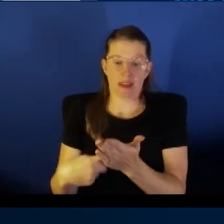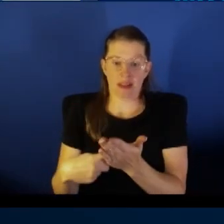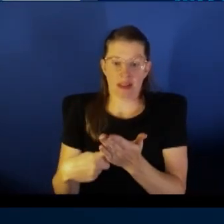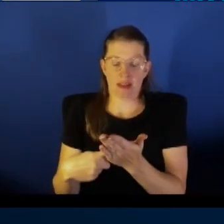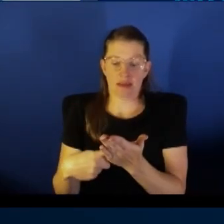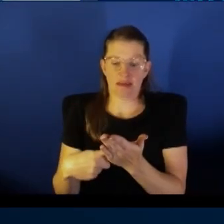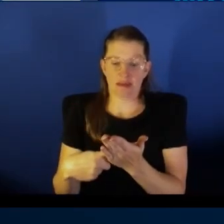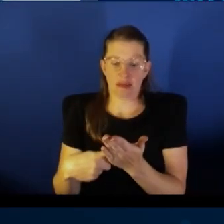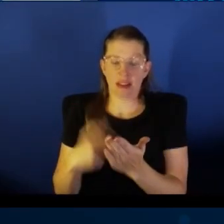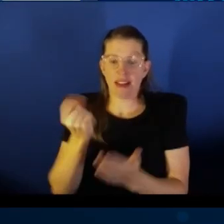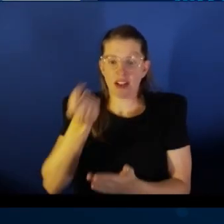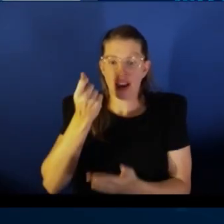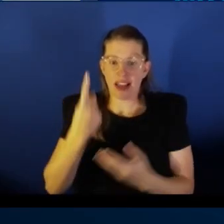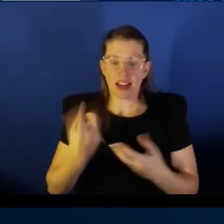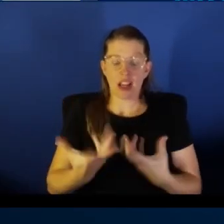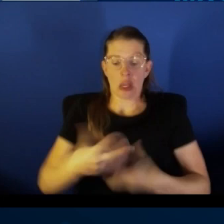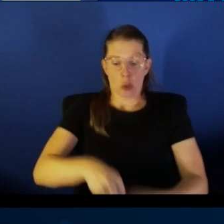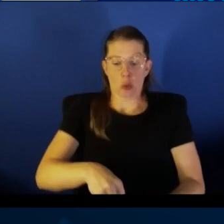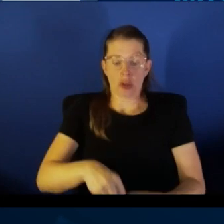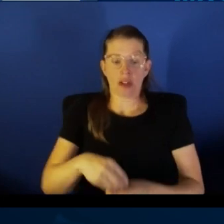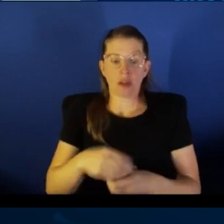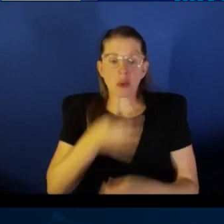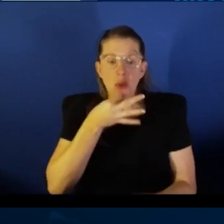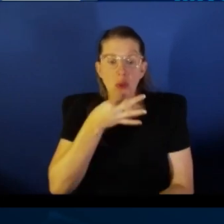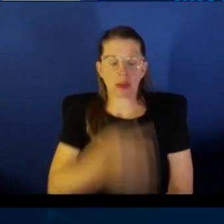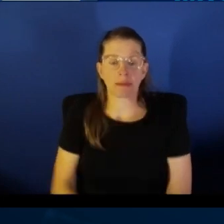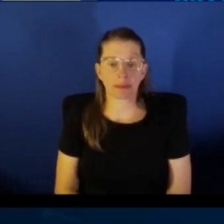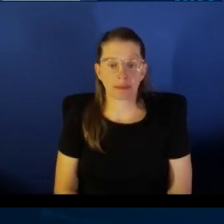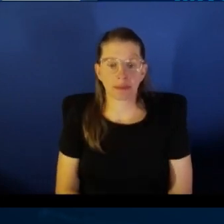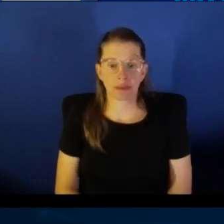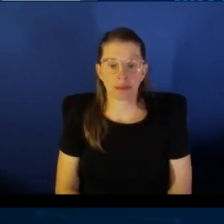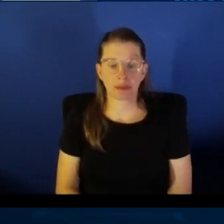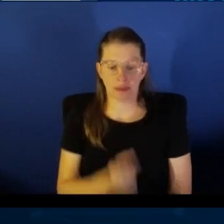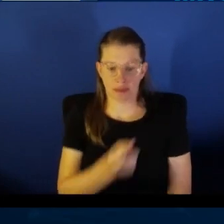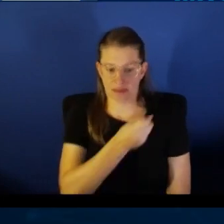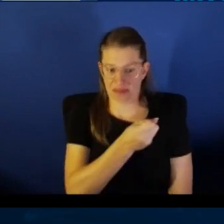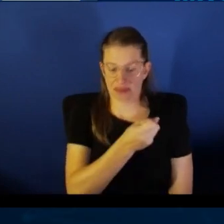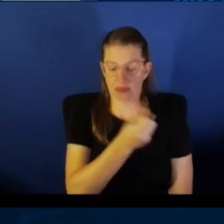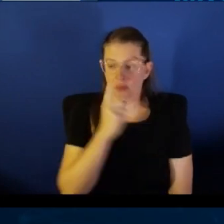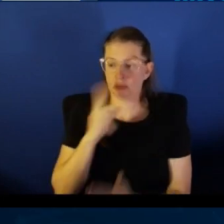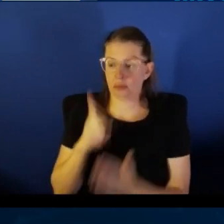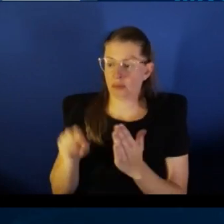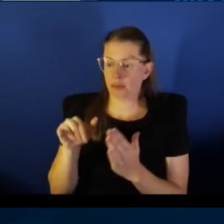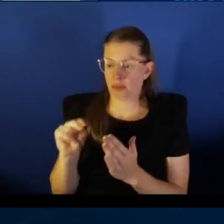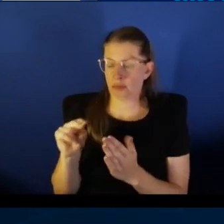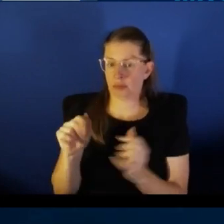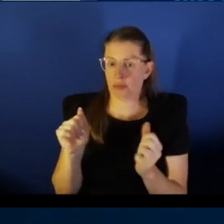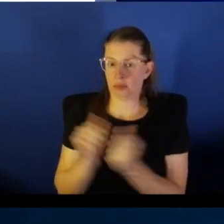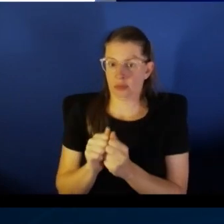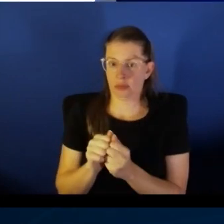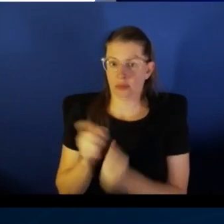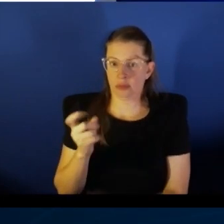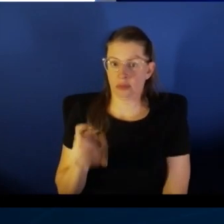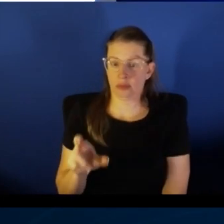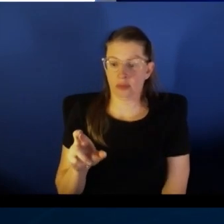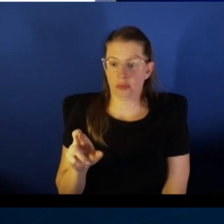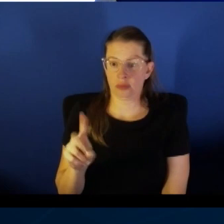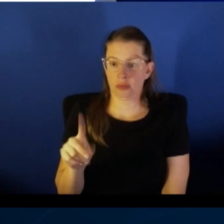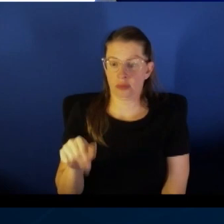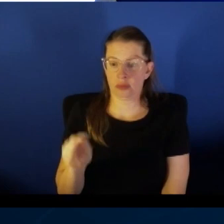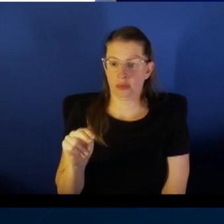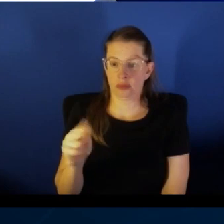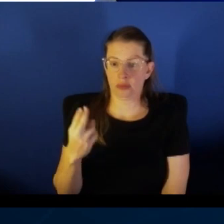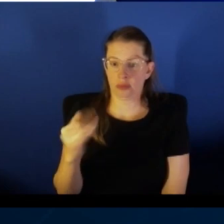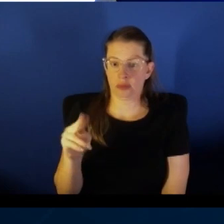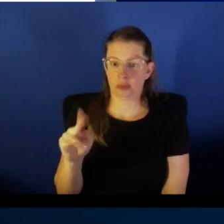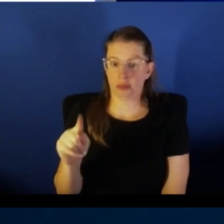inclusion coming up here in just a moment. So before we get back to that topic, I do want to check in with infectious disease physician, Dr. Dan Hinthorn, who is